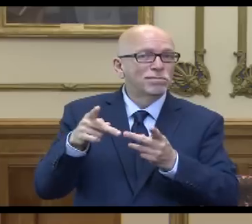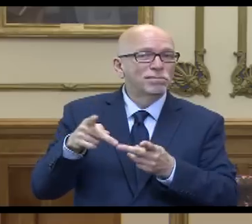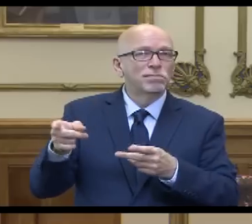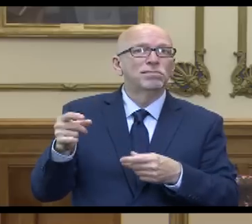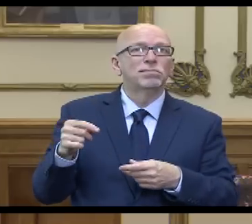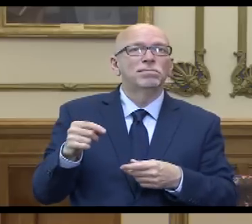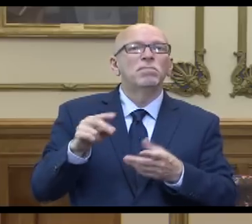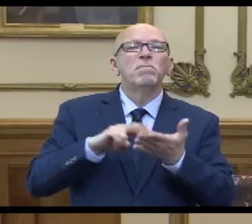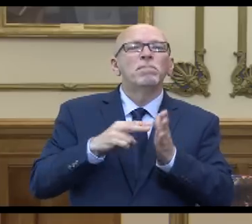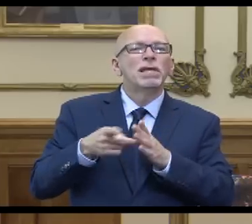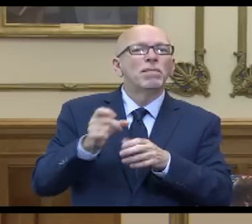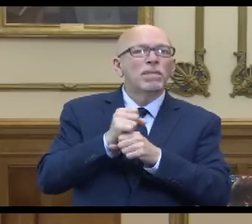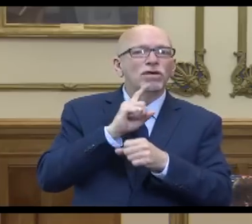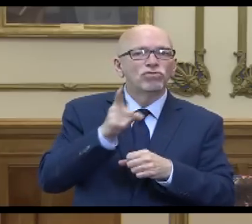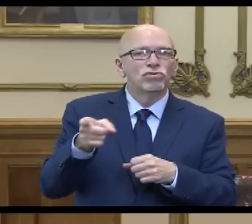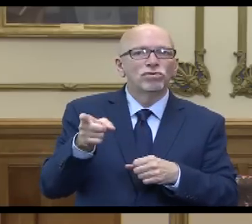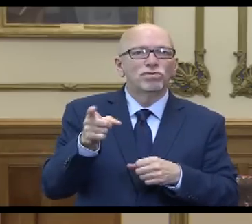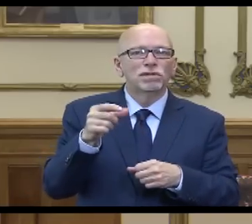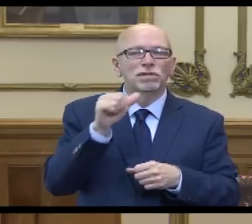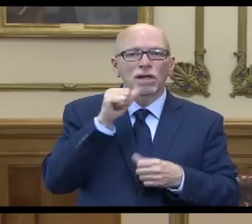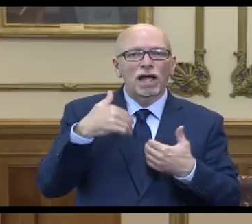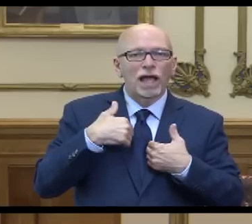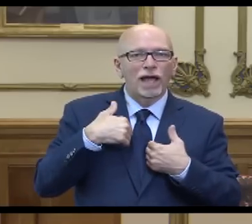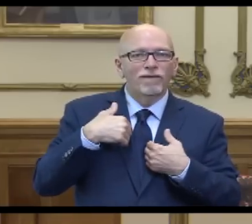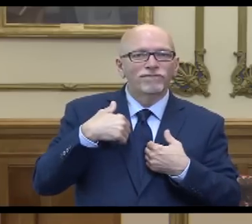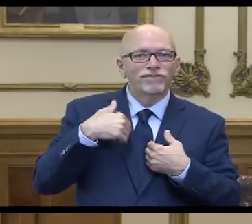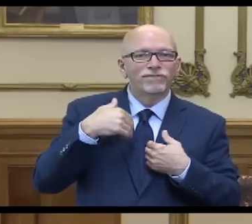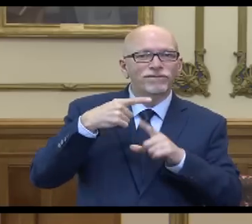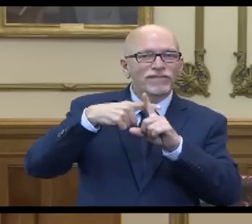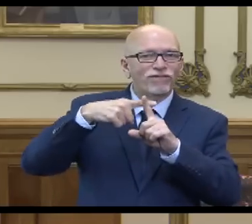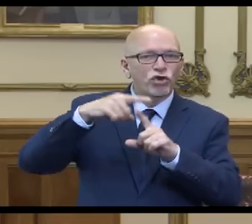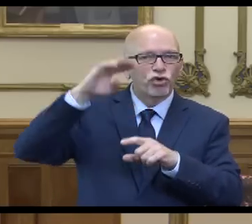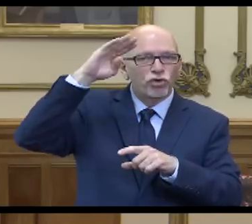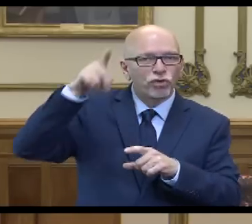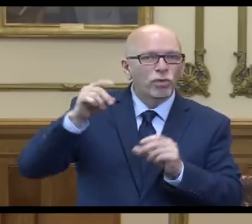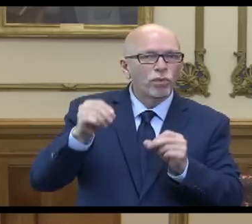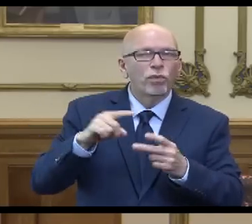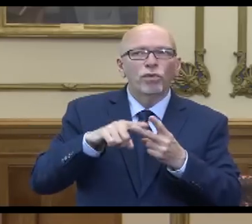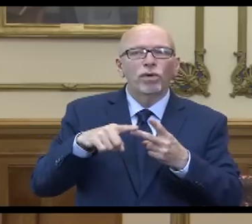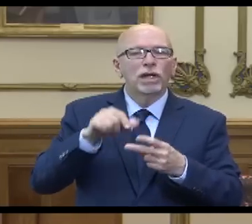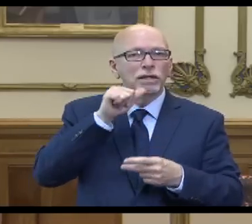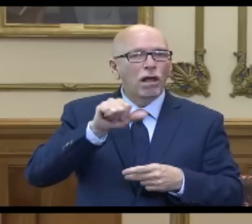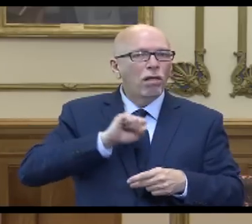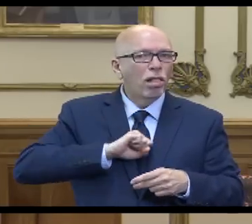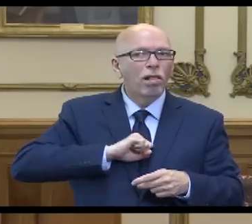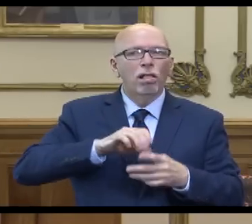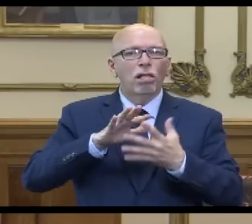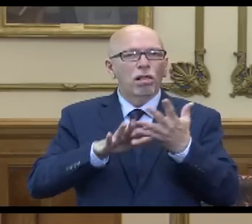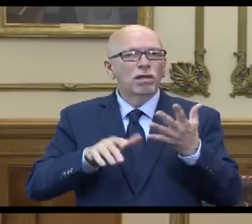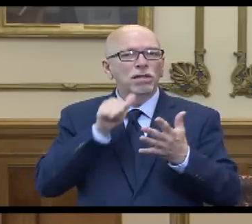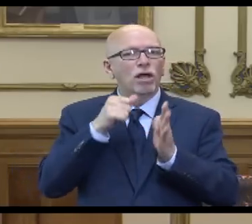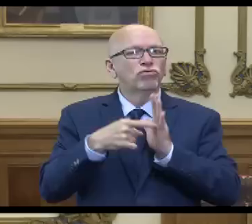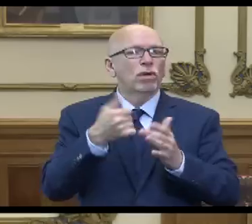of making sure that they don't have a fever, making sure that they don't have symptoms of